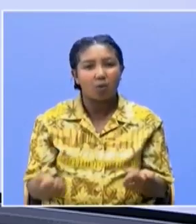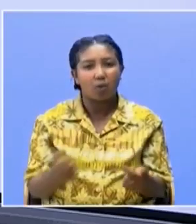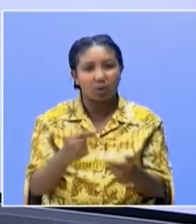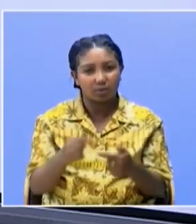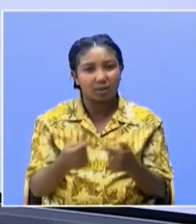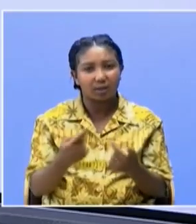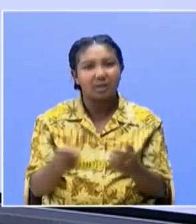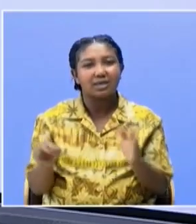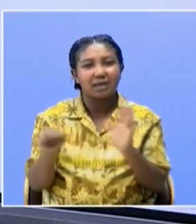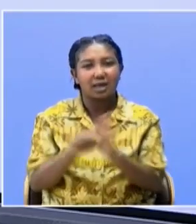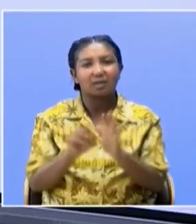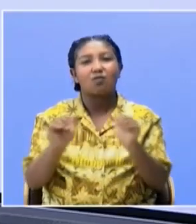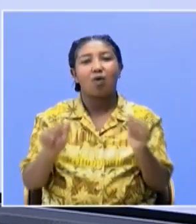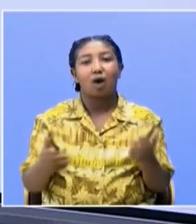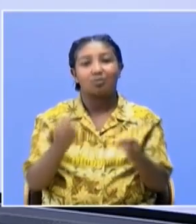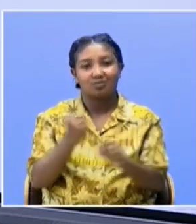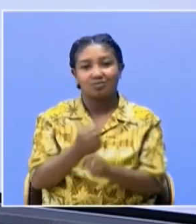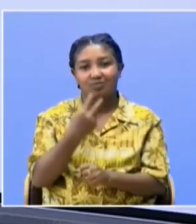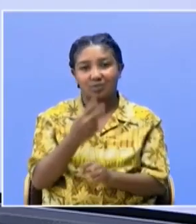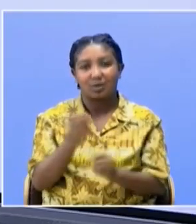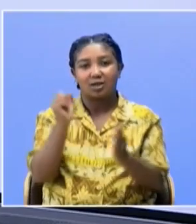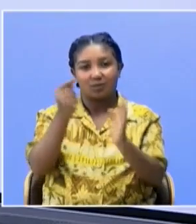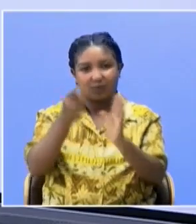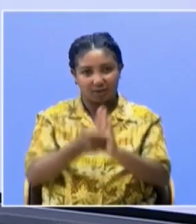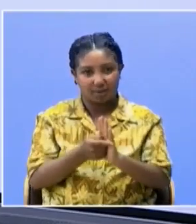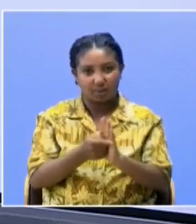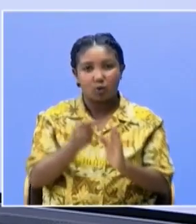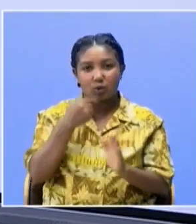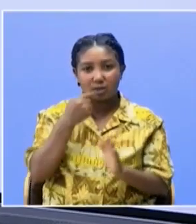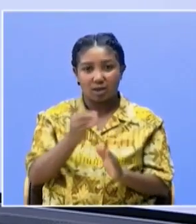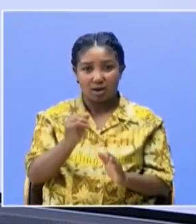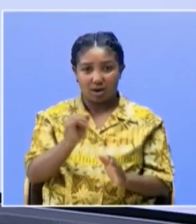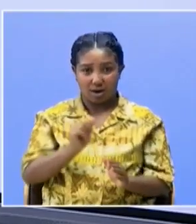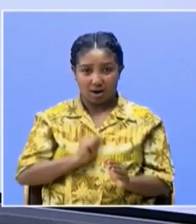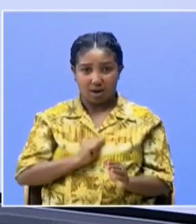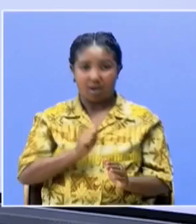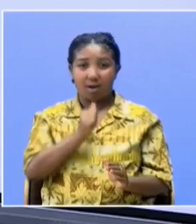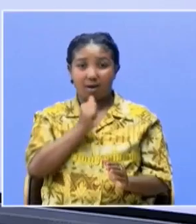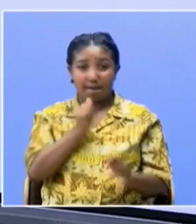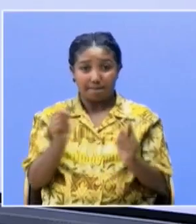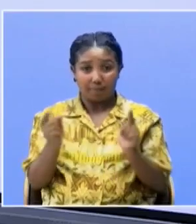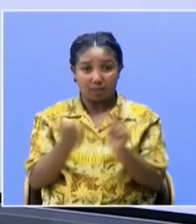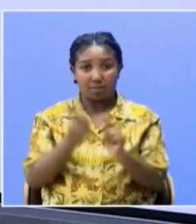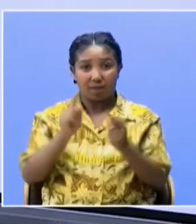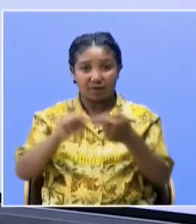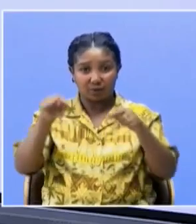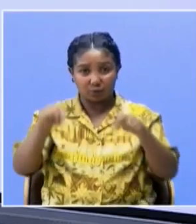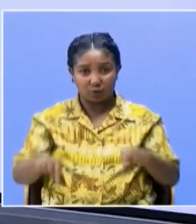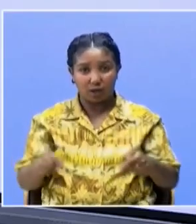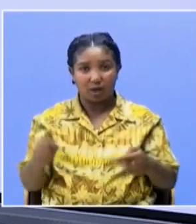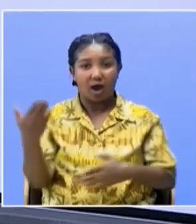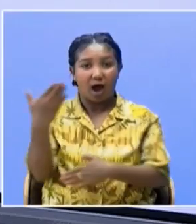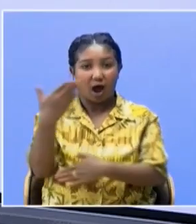make it negative? For example, when you say, I am meeting my friend today afternoon,